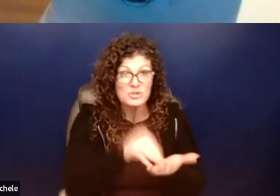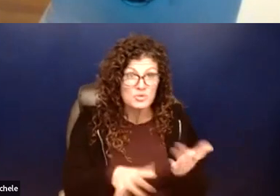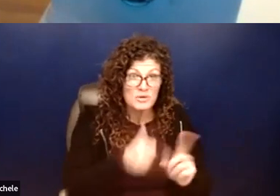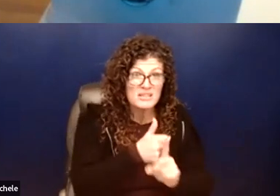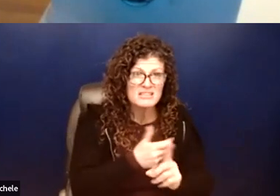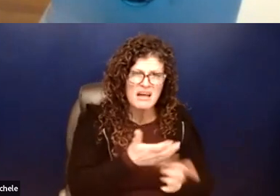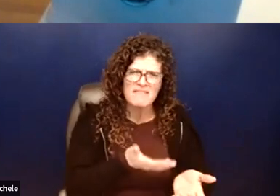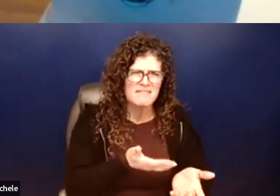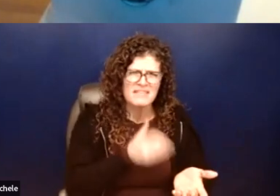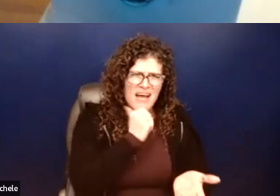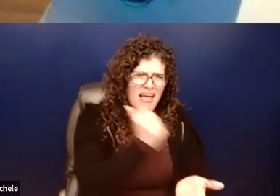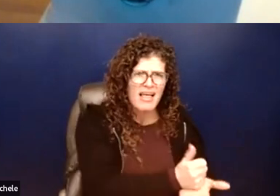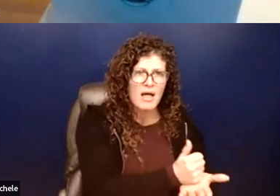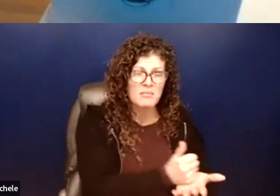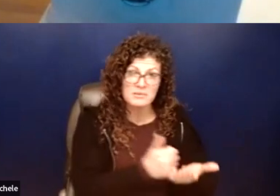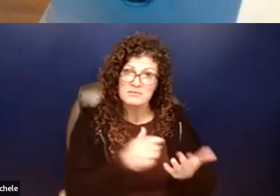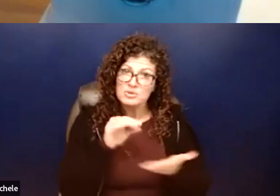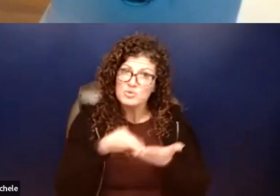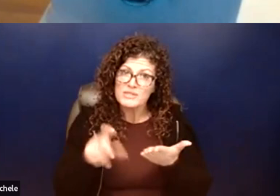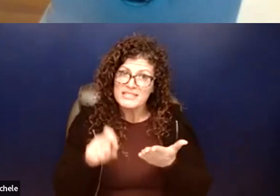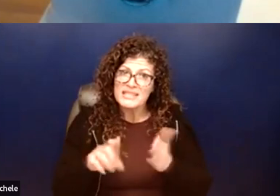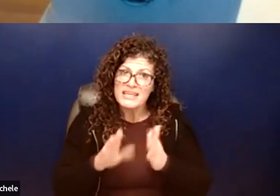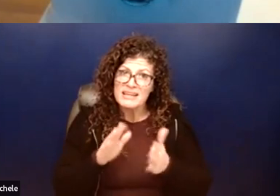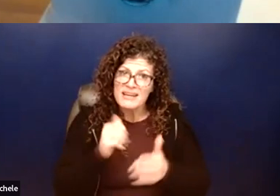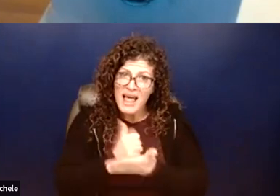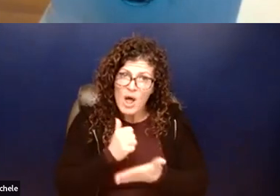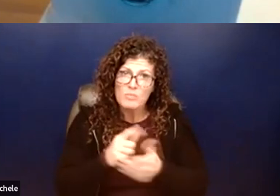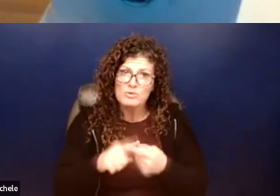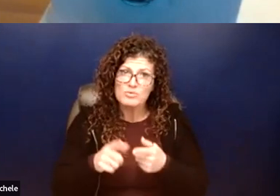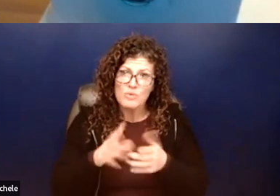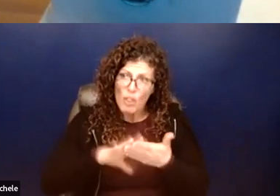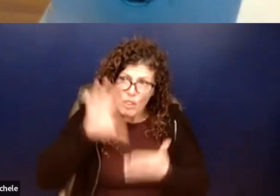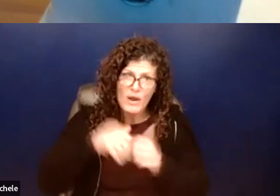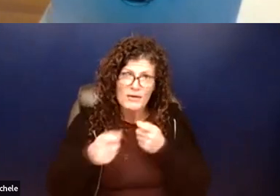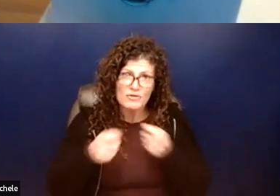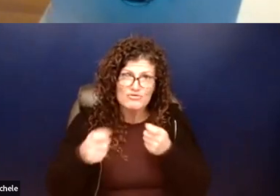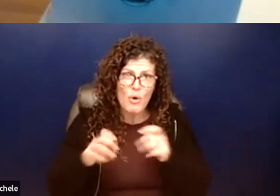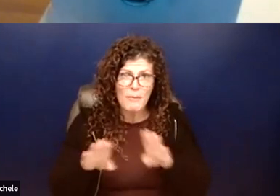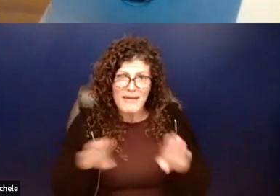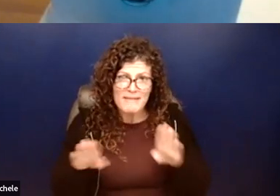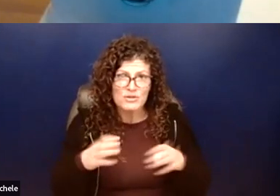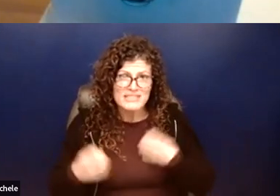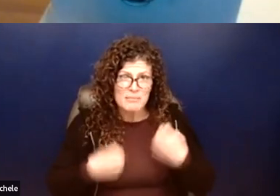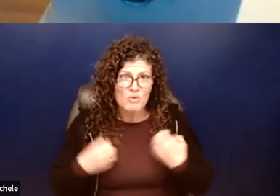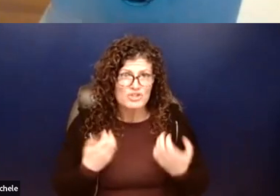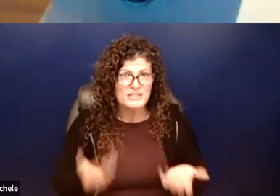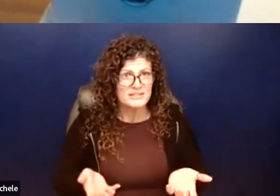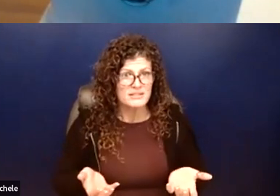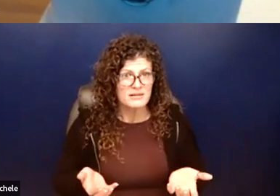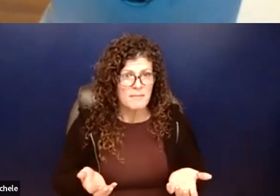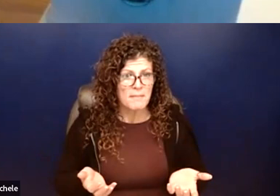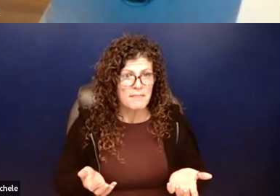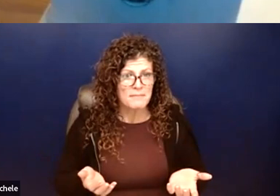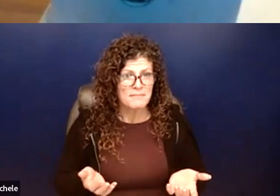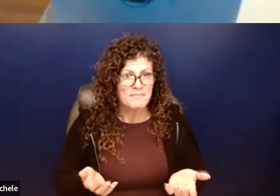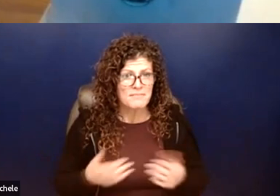need help with their emotions, with their behaviors. And unfortunately, how to help students with behavioral